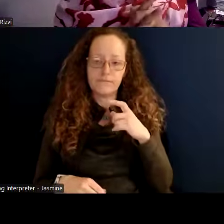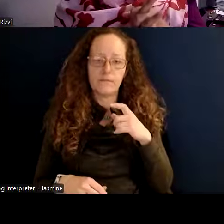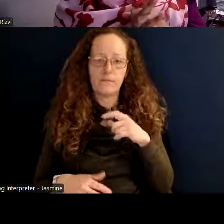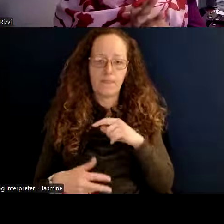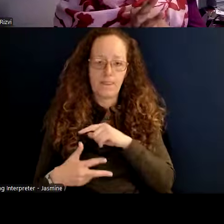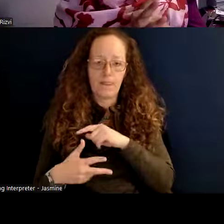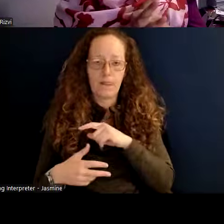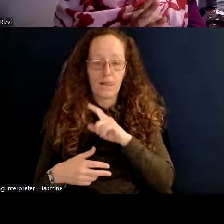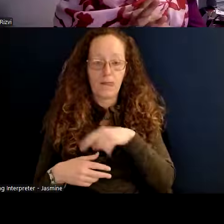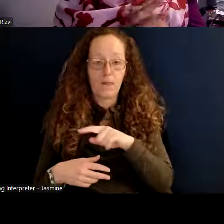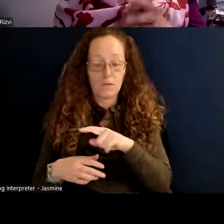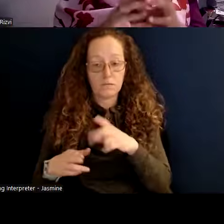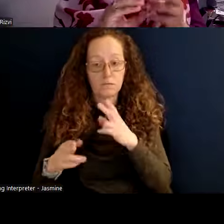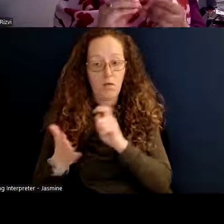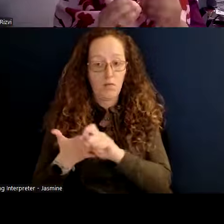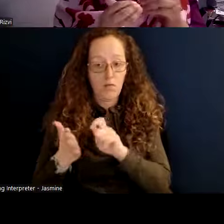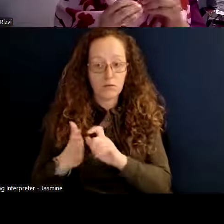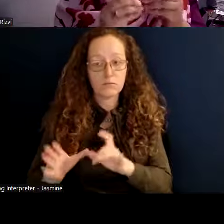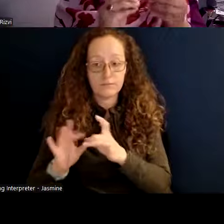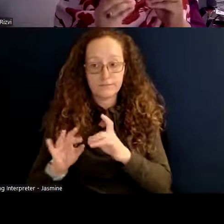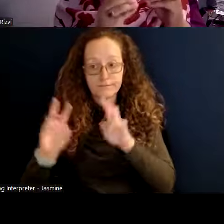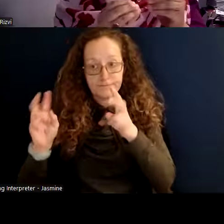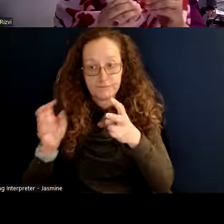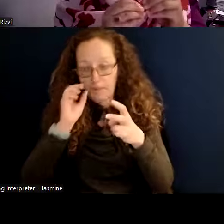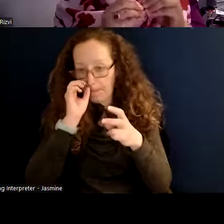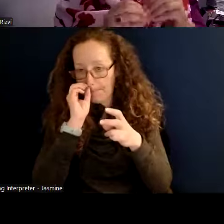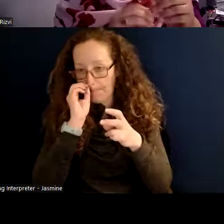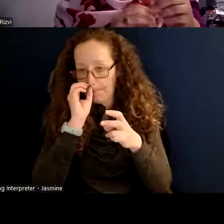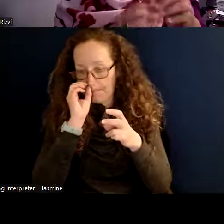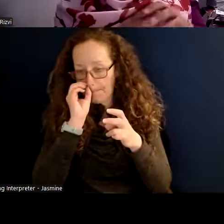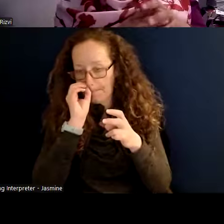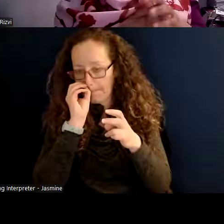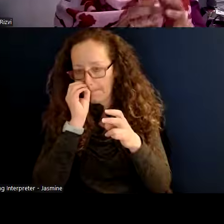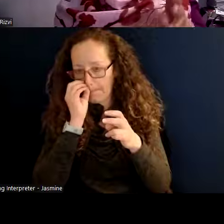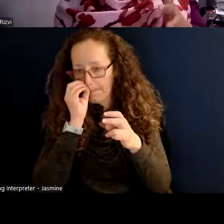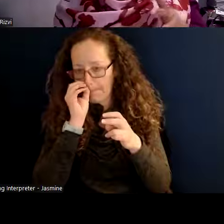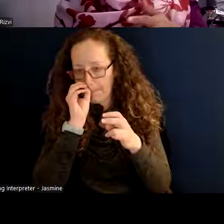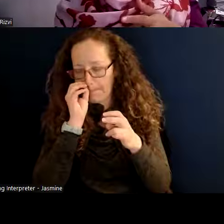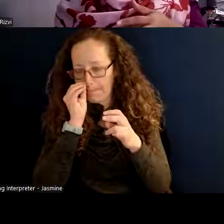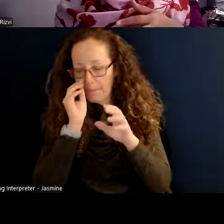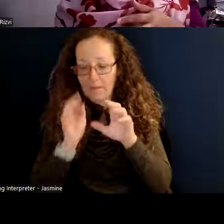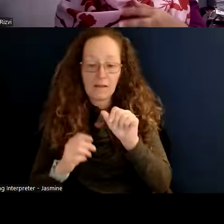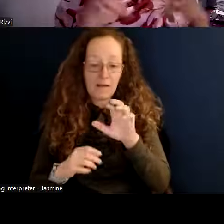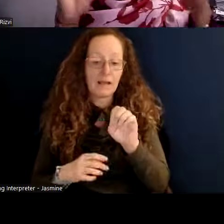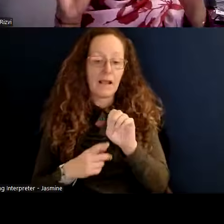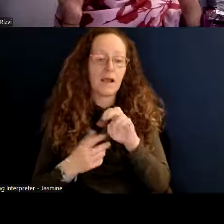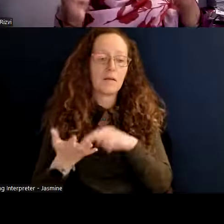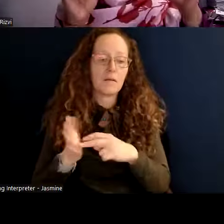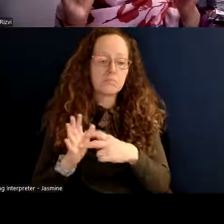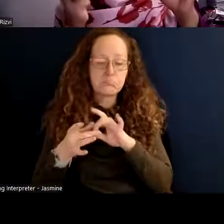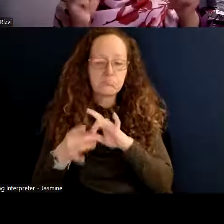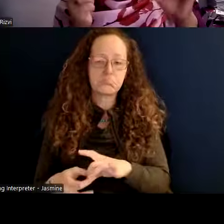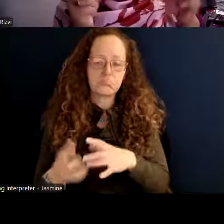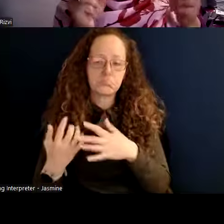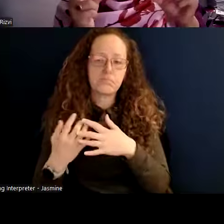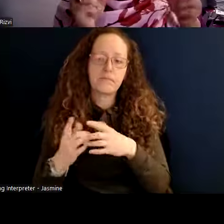la Bella Casa has said, care, in quotes, implicates different relationalities, issues, and practices. And so I want you to